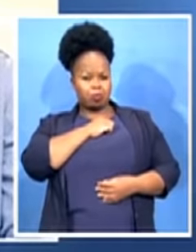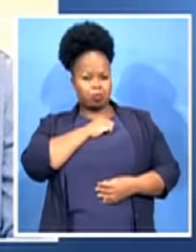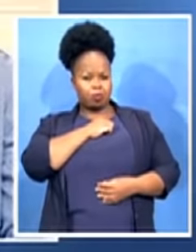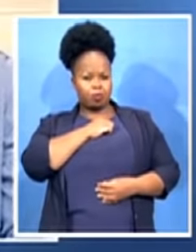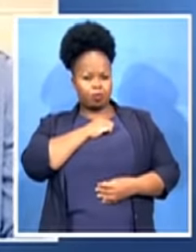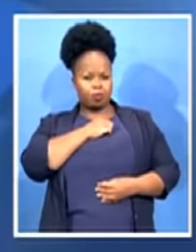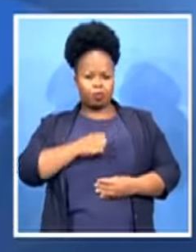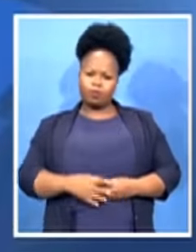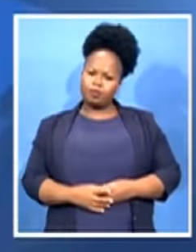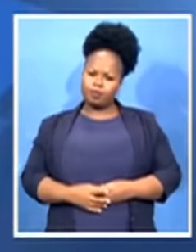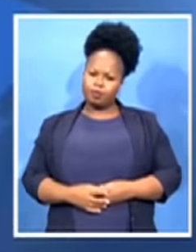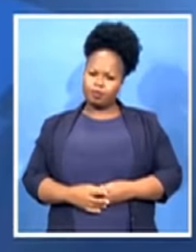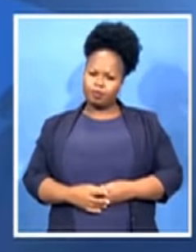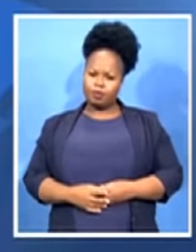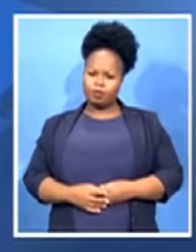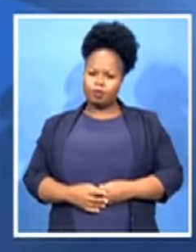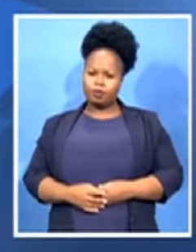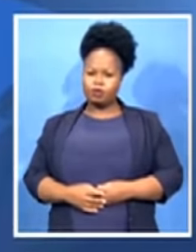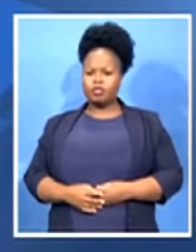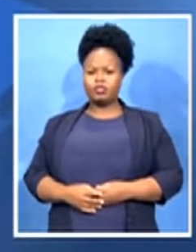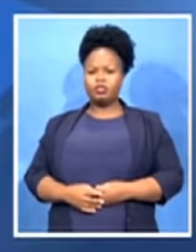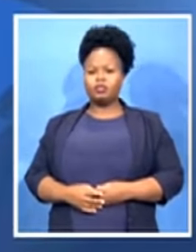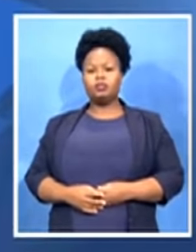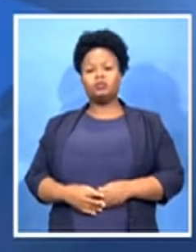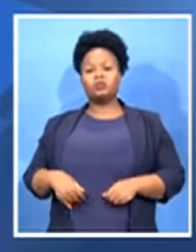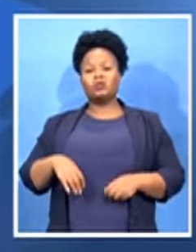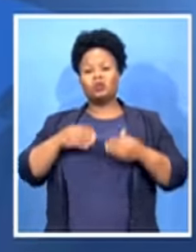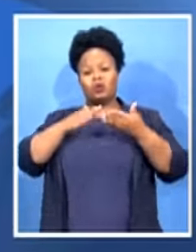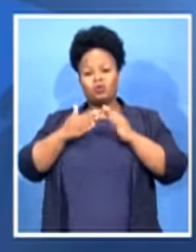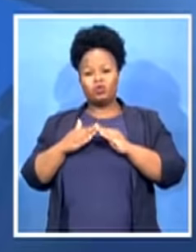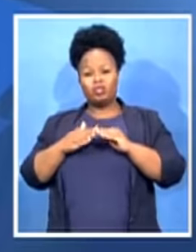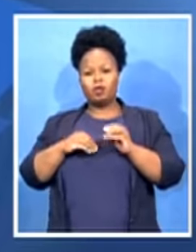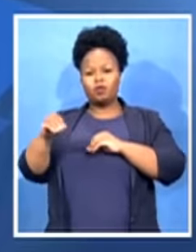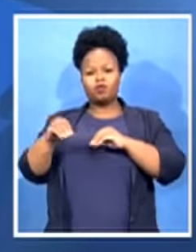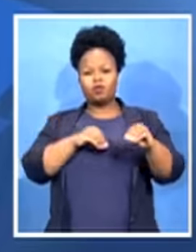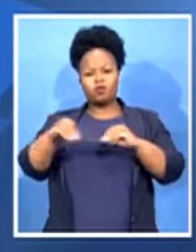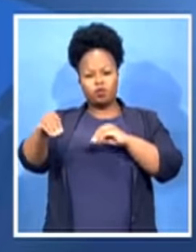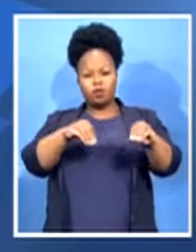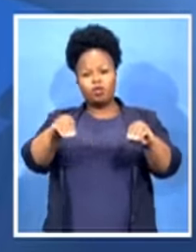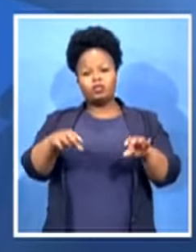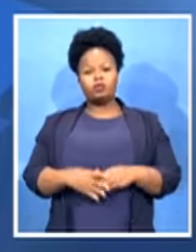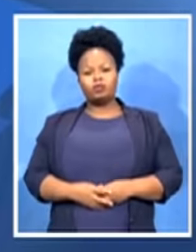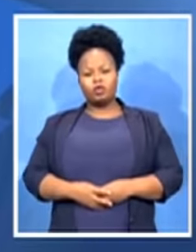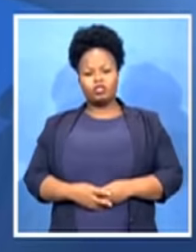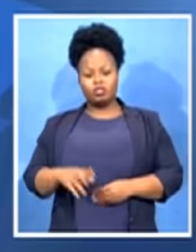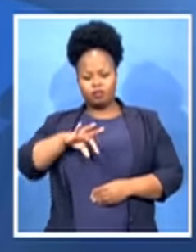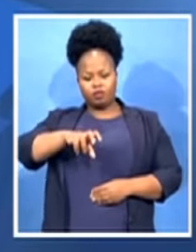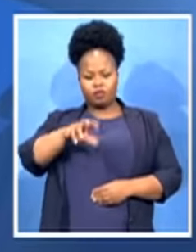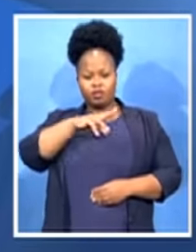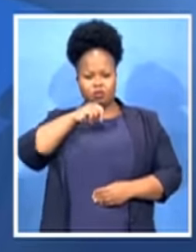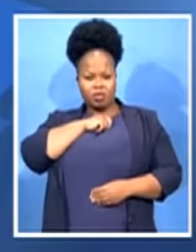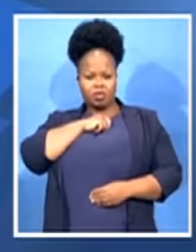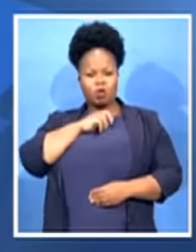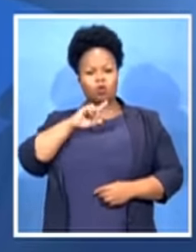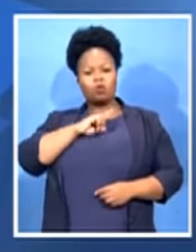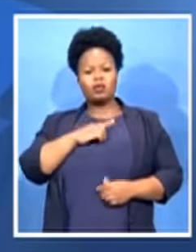The mobility of the community, let me make an example. In KwaZulu-Natal, we have received people who have come back from